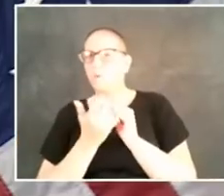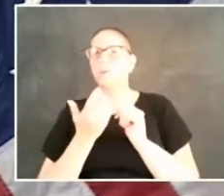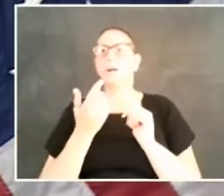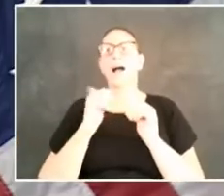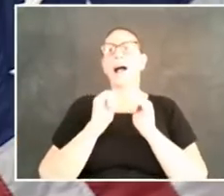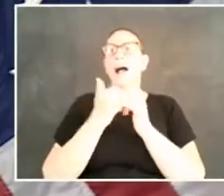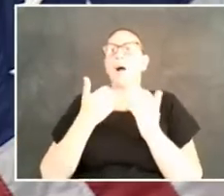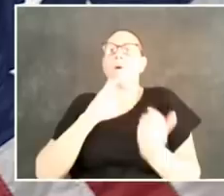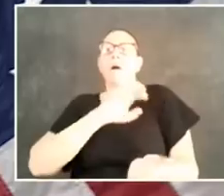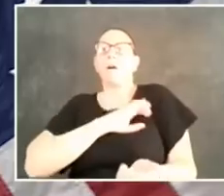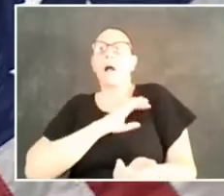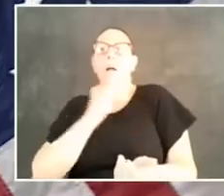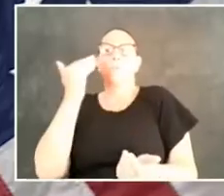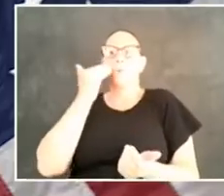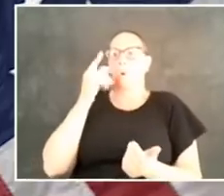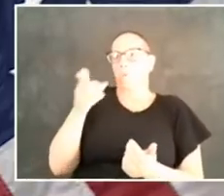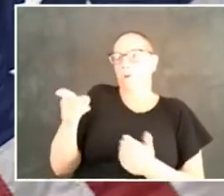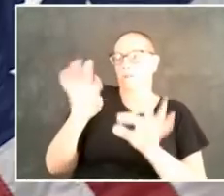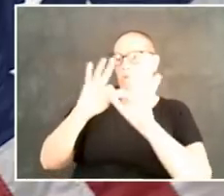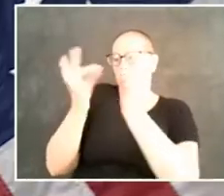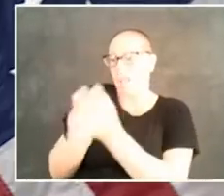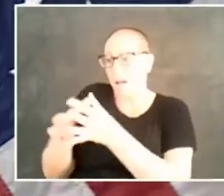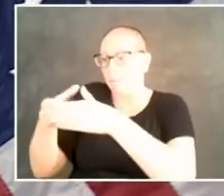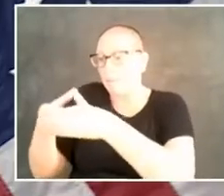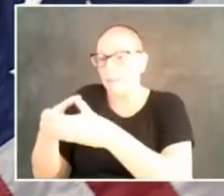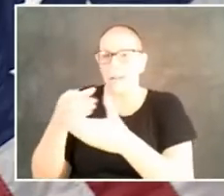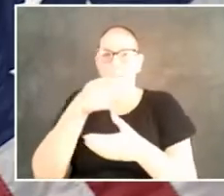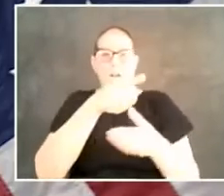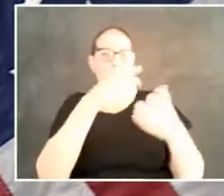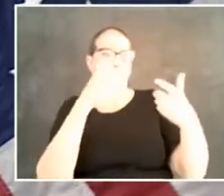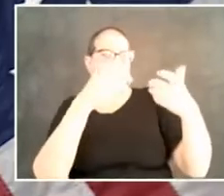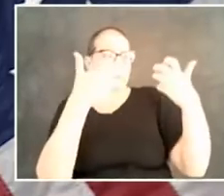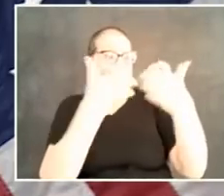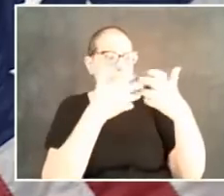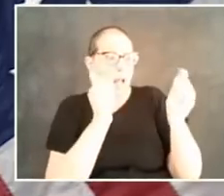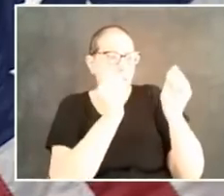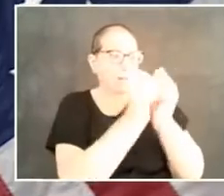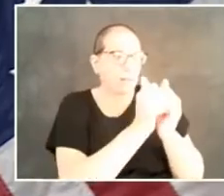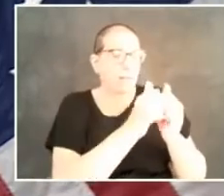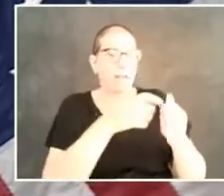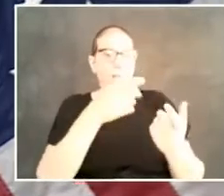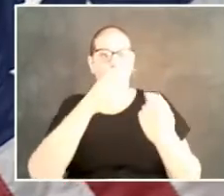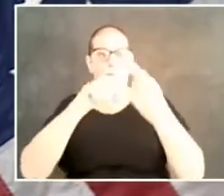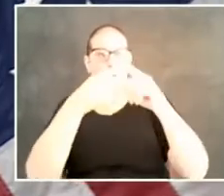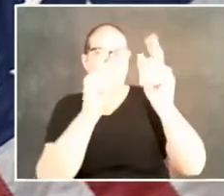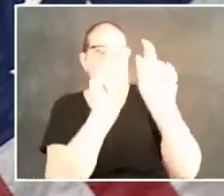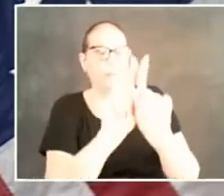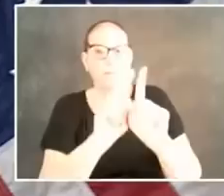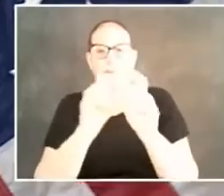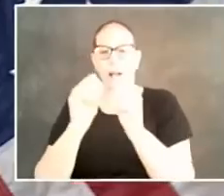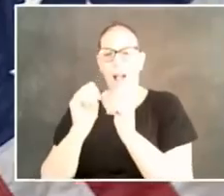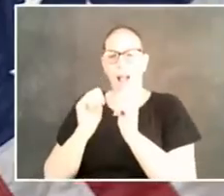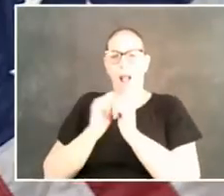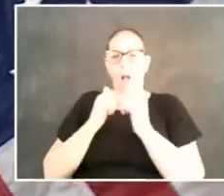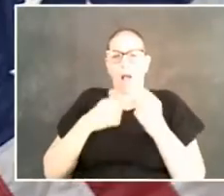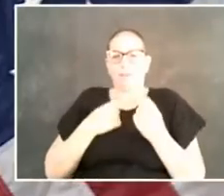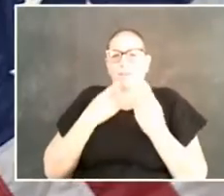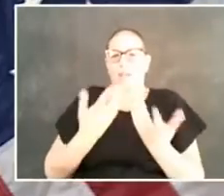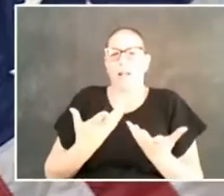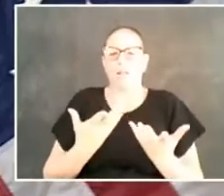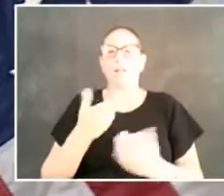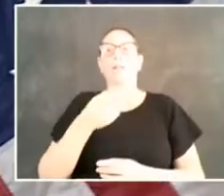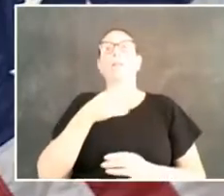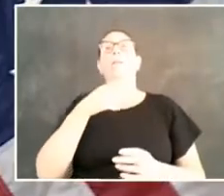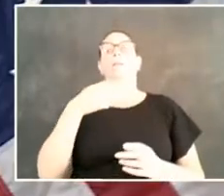And yeah, do you have any response or comment on that? Absolutely. First of all, I know you mean the terminology in good faith, but I